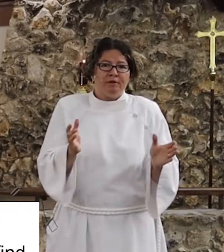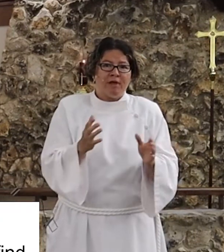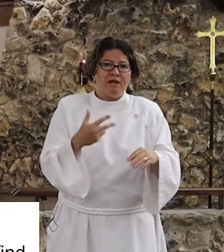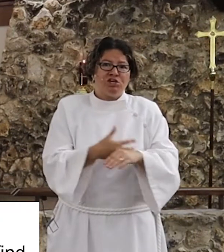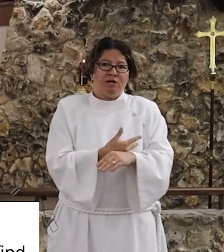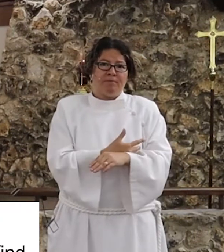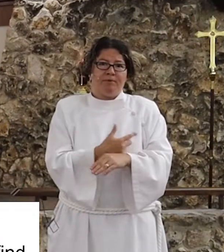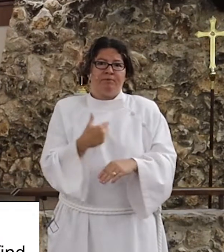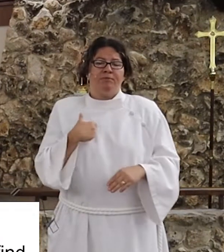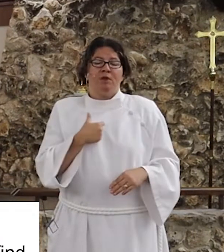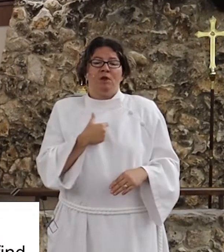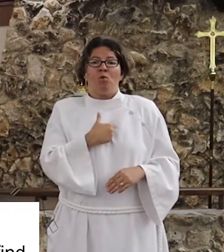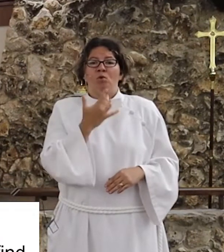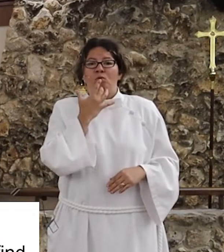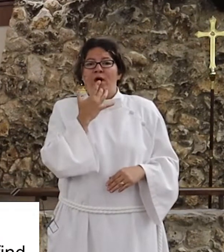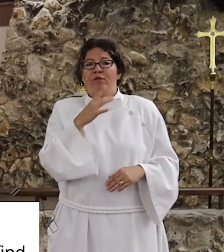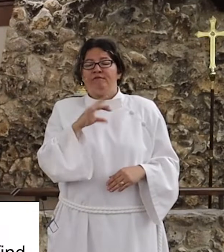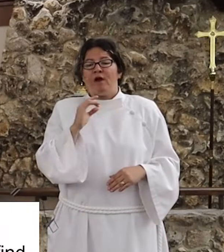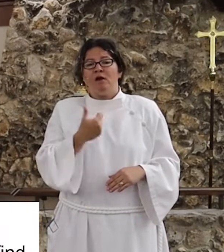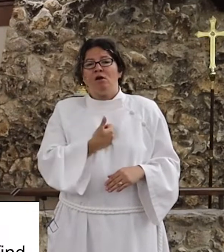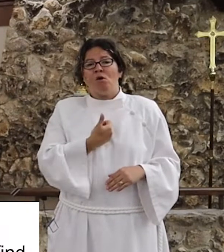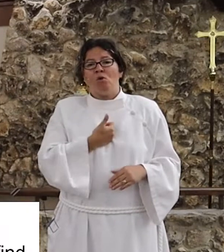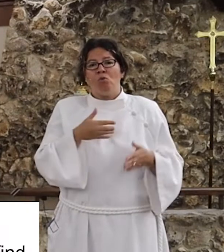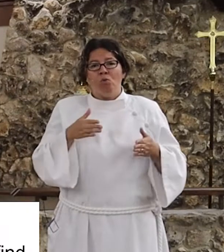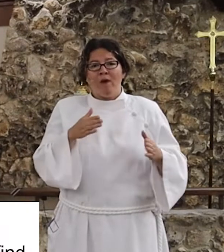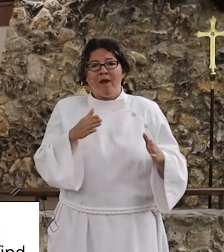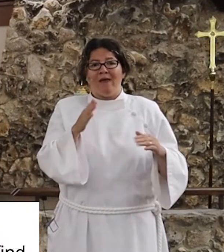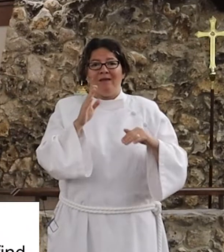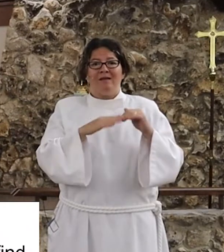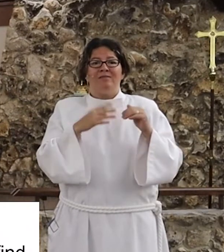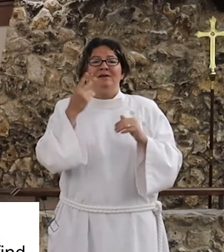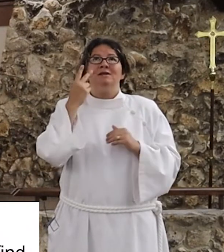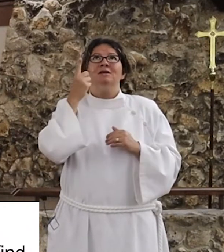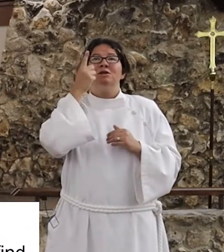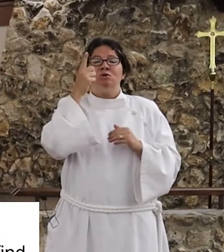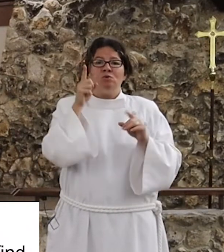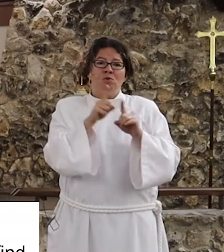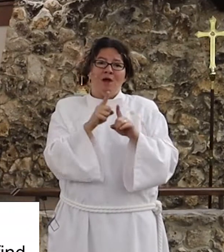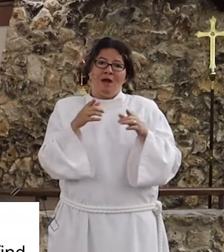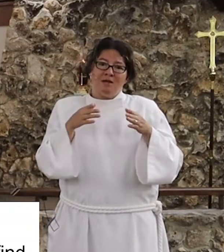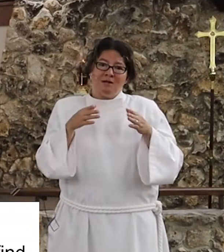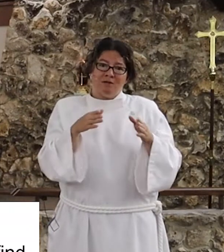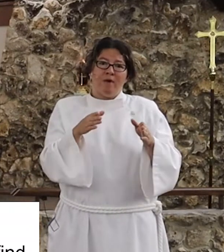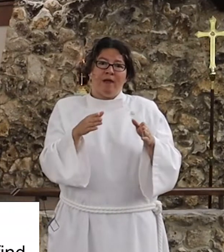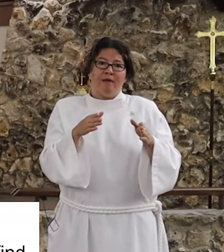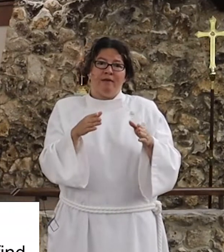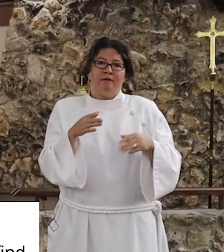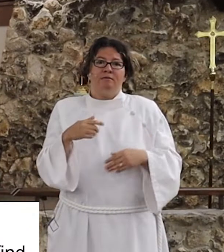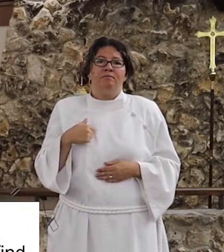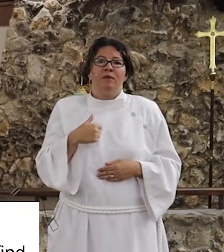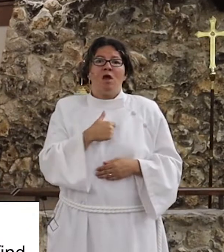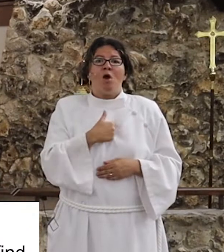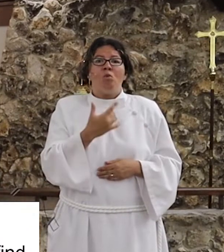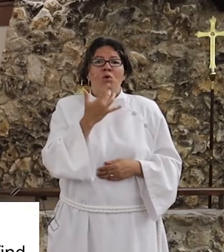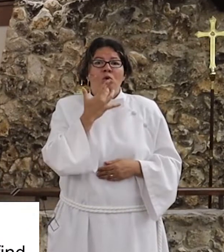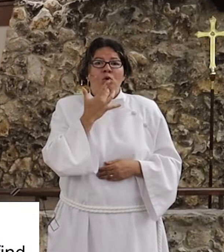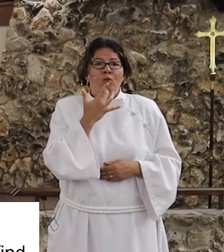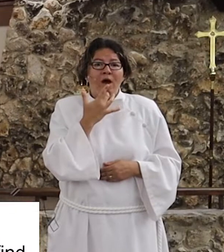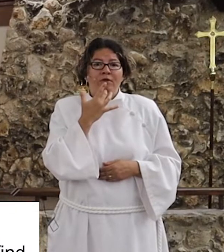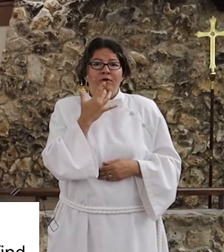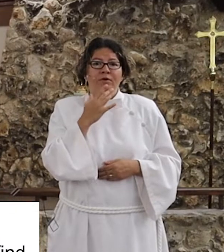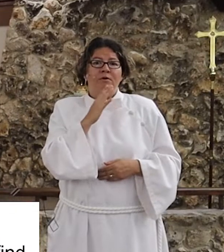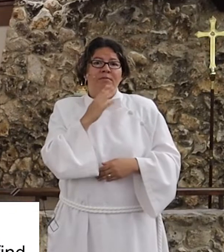shepherded like a sheep. We would rather find our own way than see you as the way. We